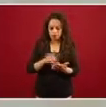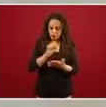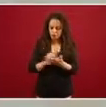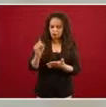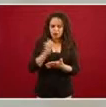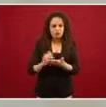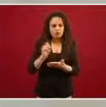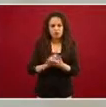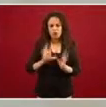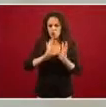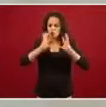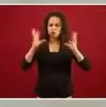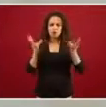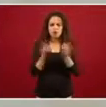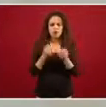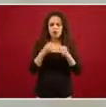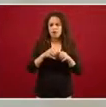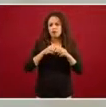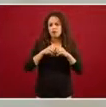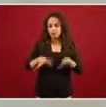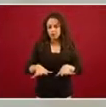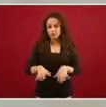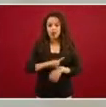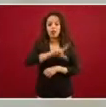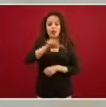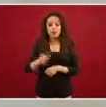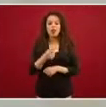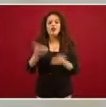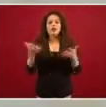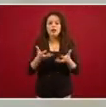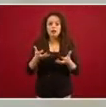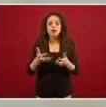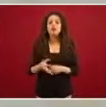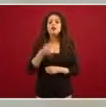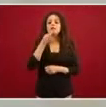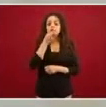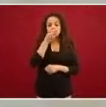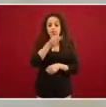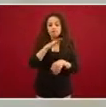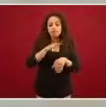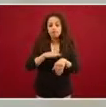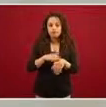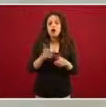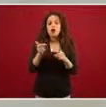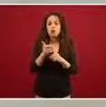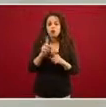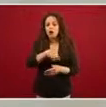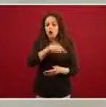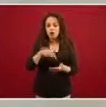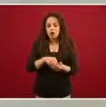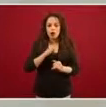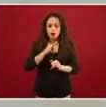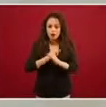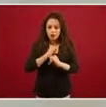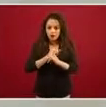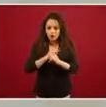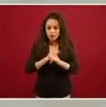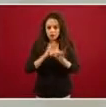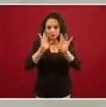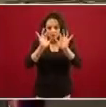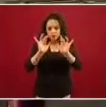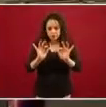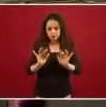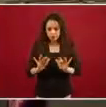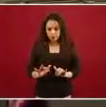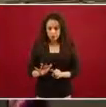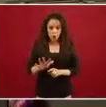in a consultation room or on the field. And then after collecting this data, they report this data to an online